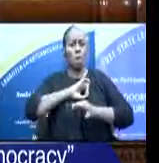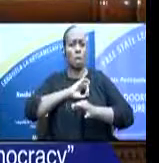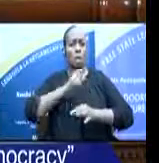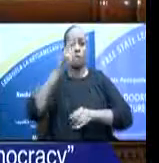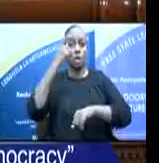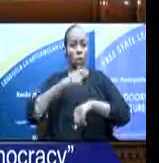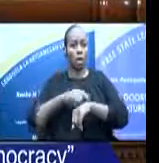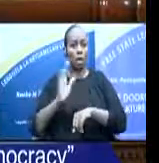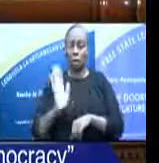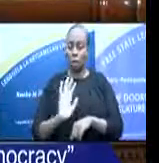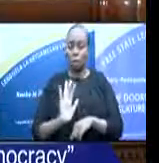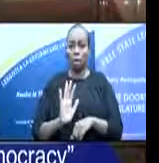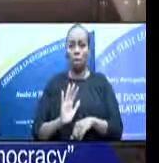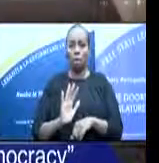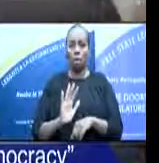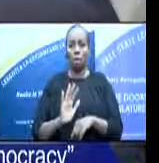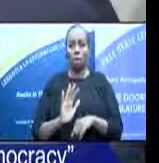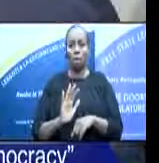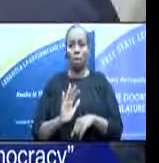the first time.